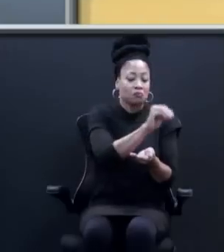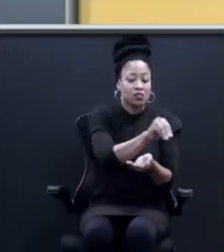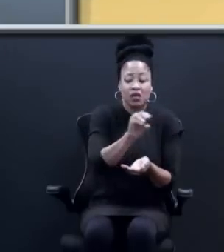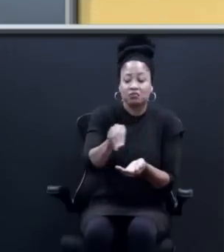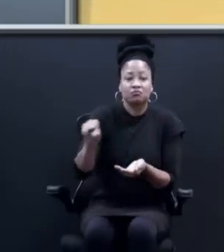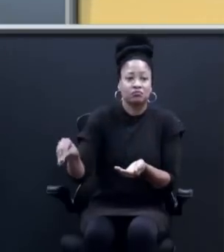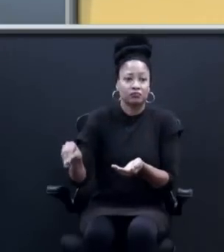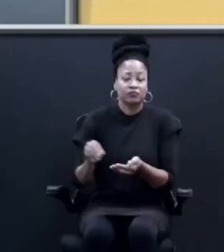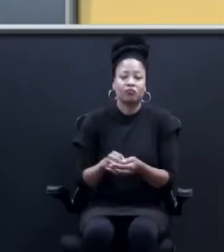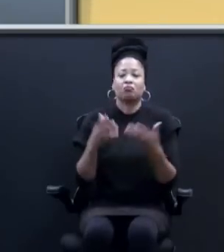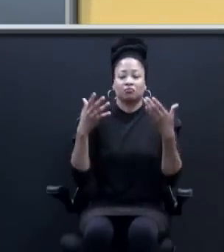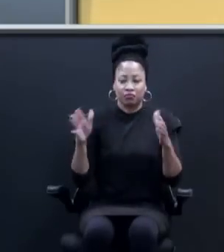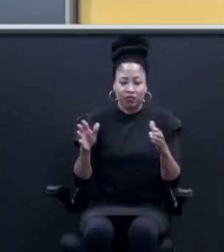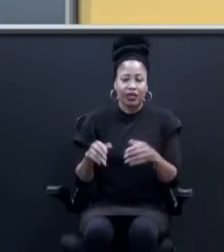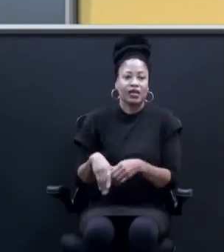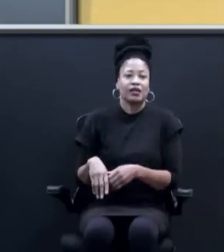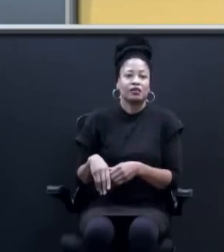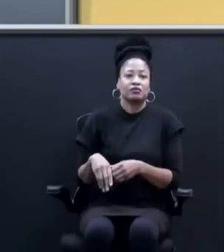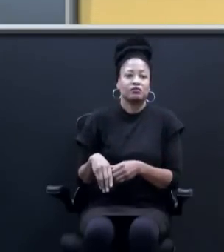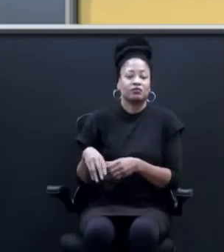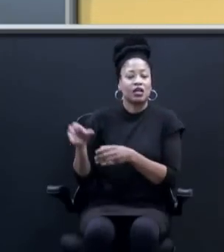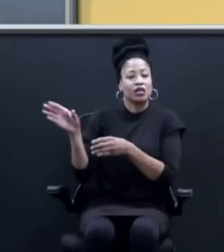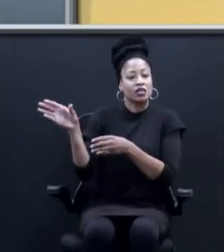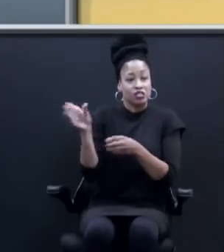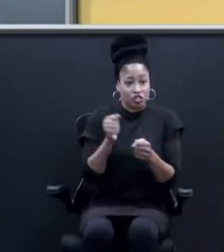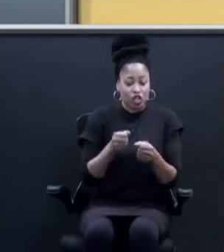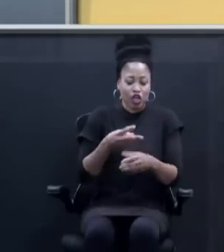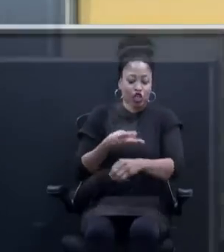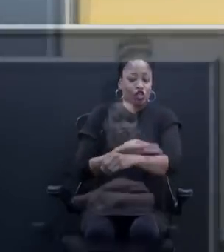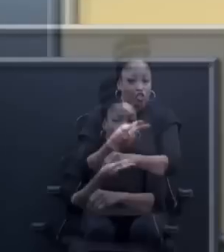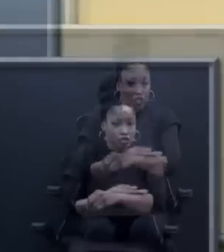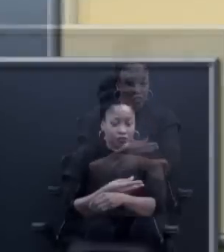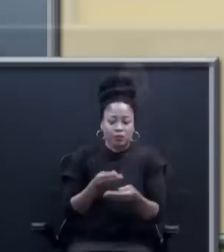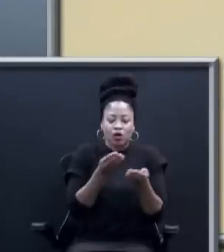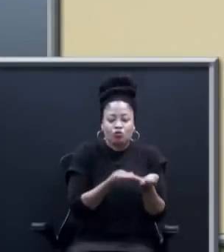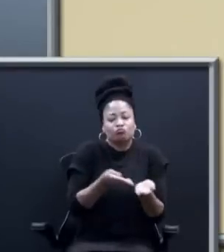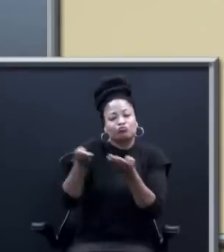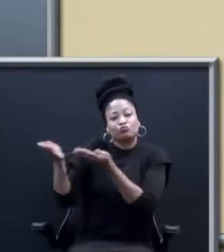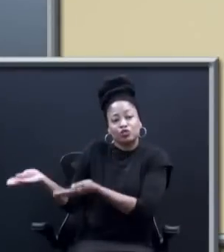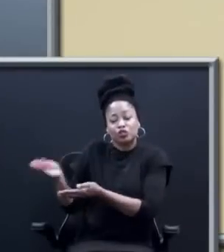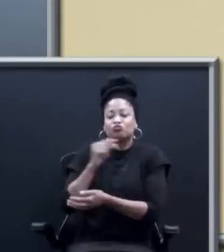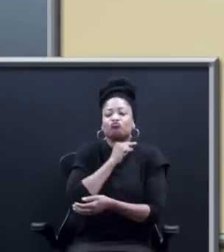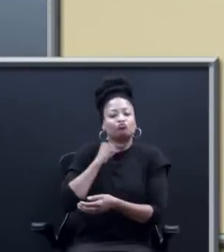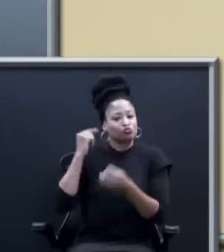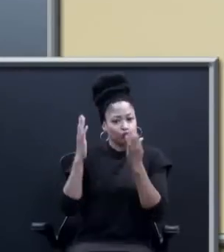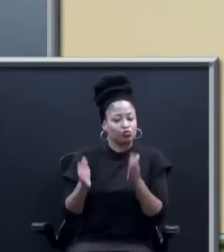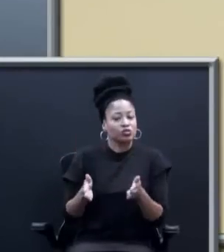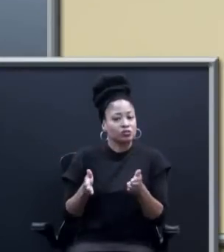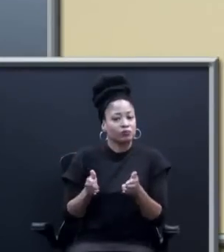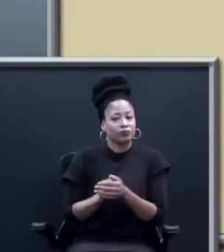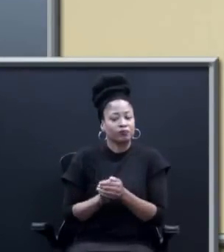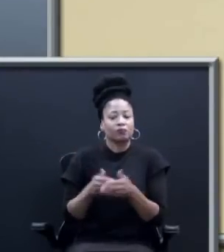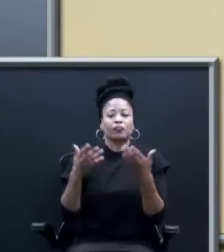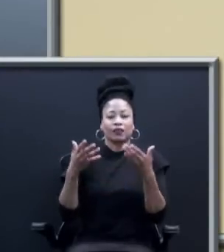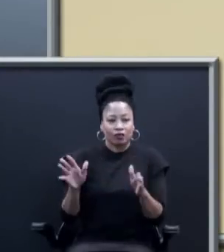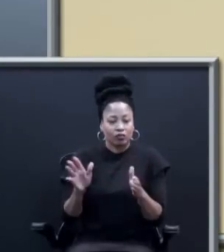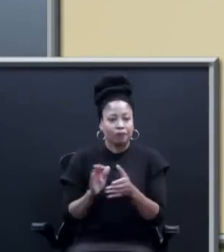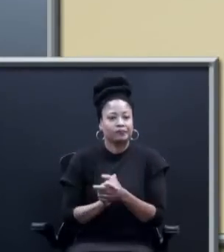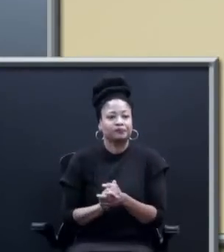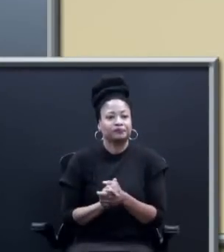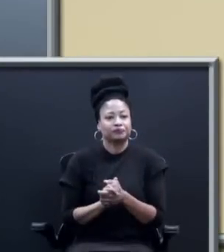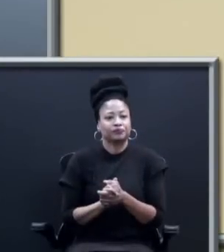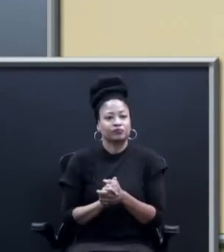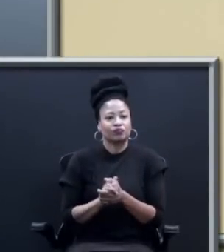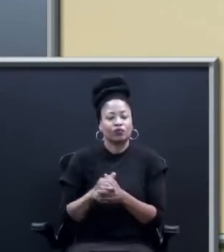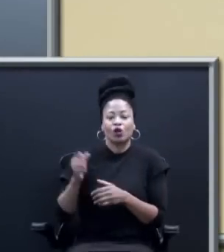it to the priest. What's he going to do with it? Go ahead and read. And he shall wave the sheaf before the Lord. Go ahead. To be accepted for you.